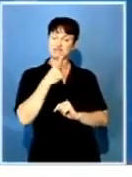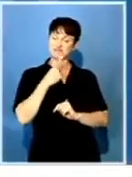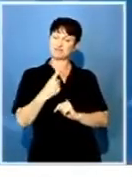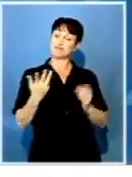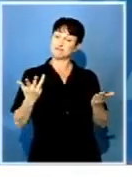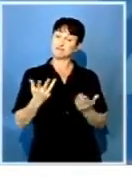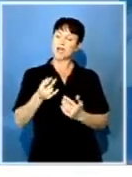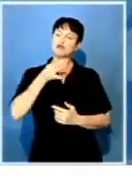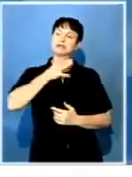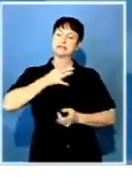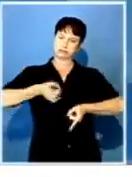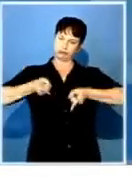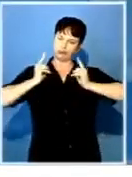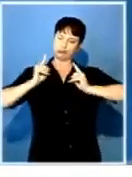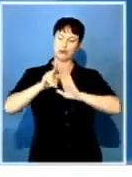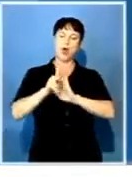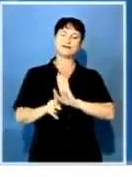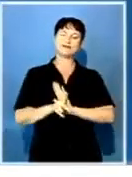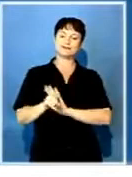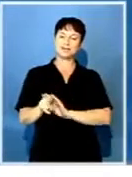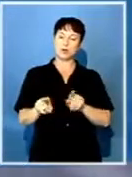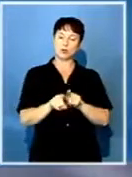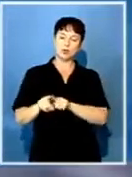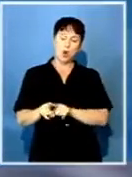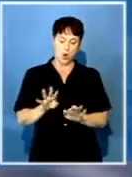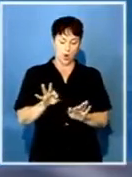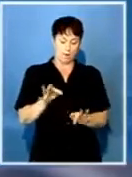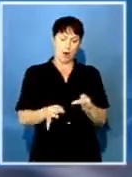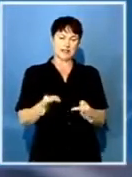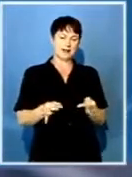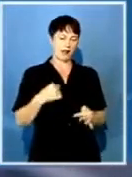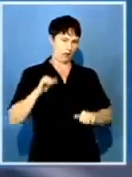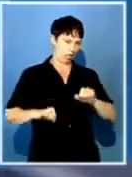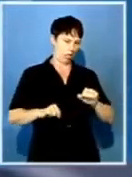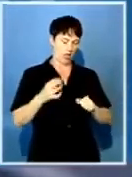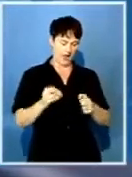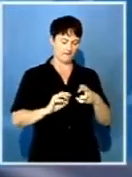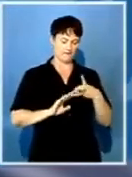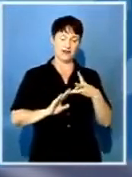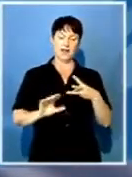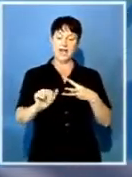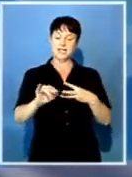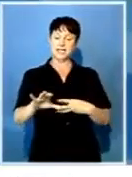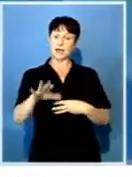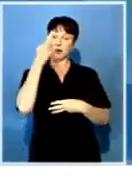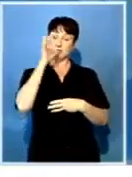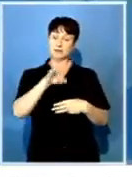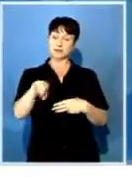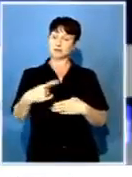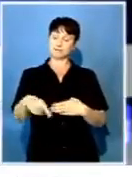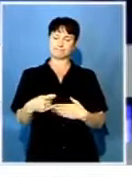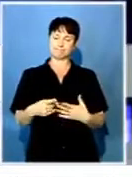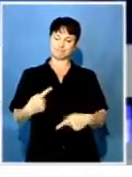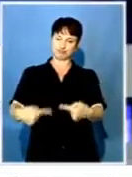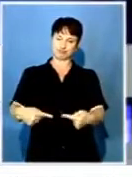is policy risk, political uncertainty, and reference is made to conflicts in the ANC-led government. Sure,